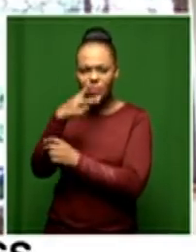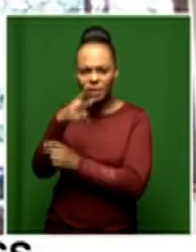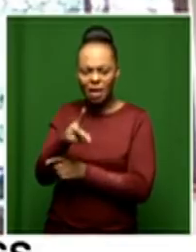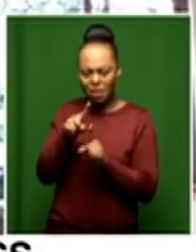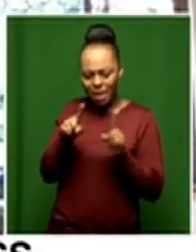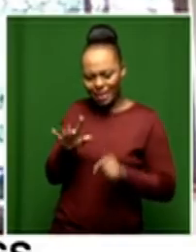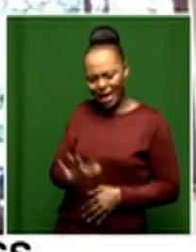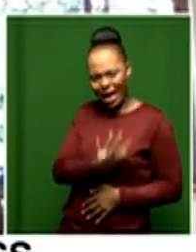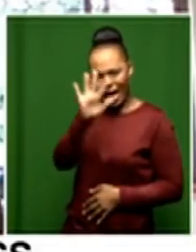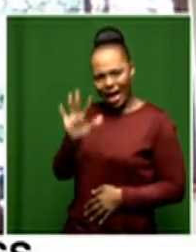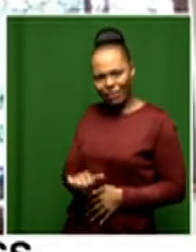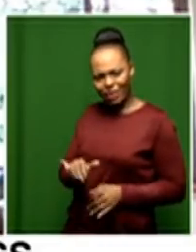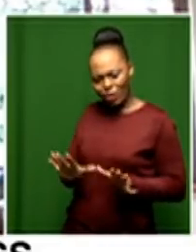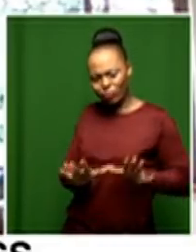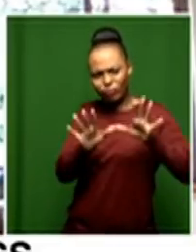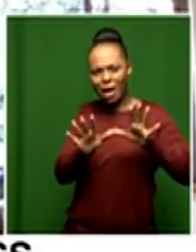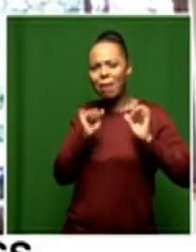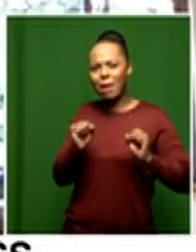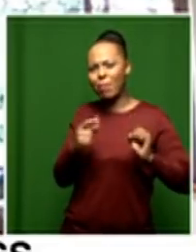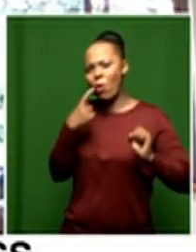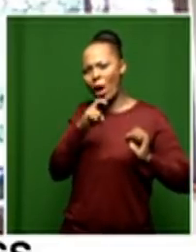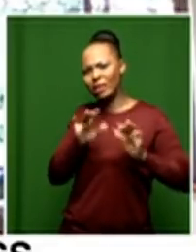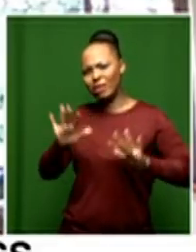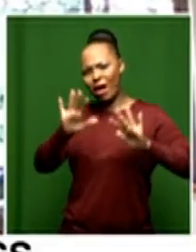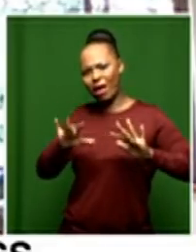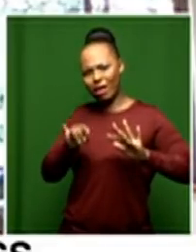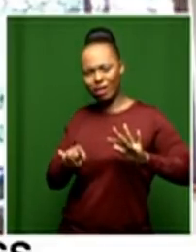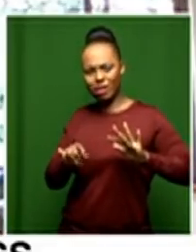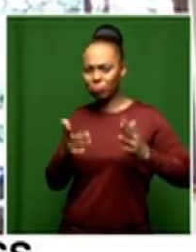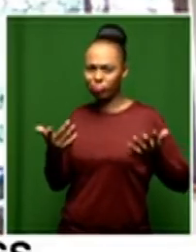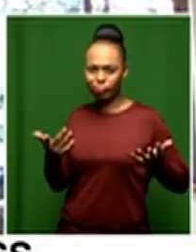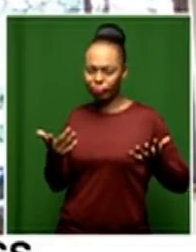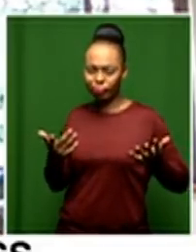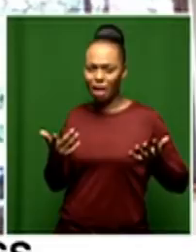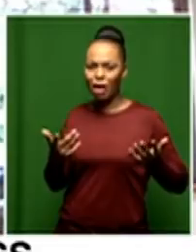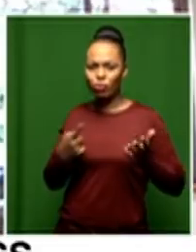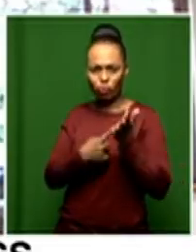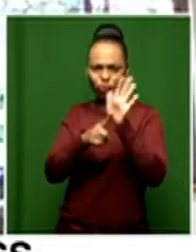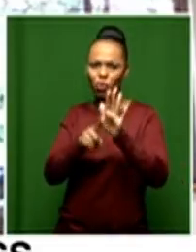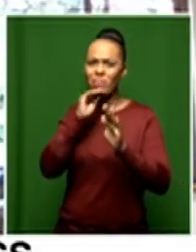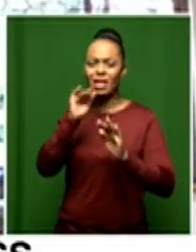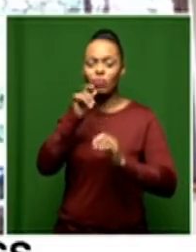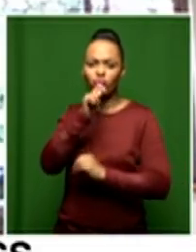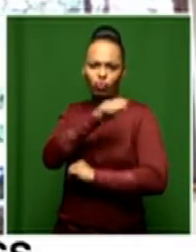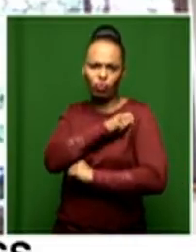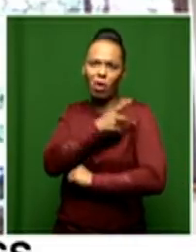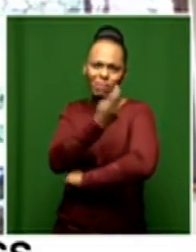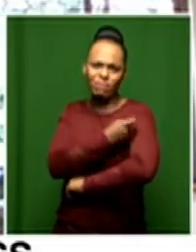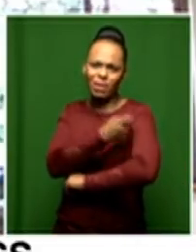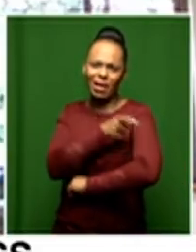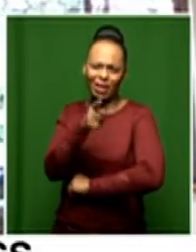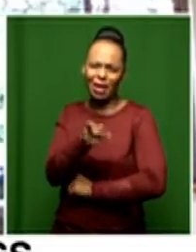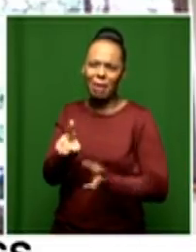still very much so in white. And that just shows you, I mean, this is inequality on the larger scale, isn't it?